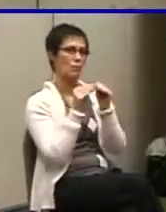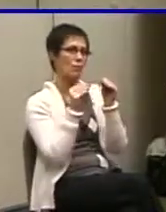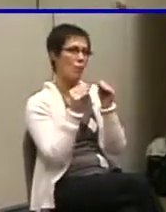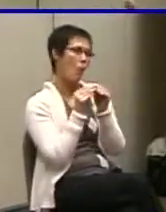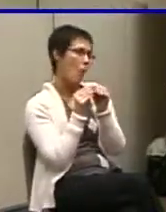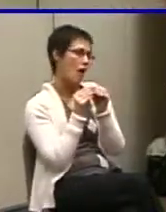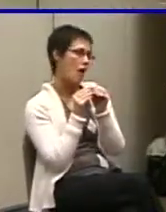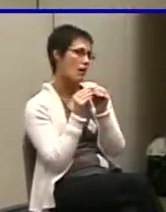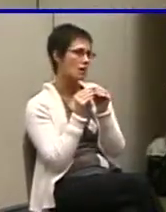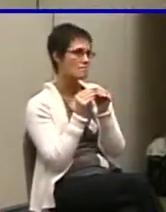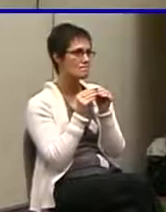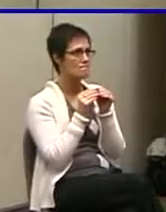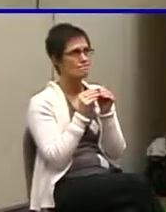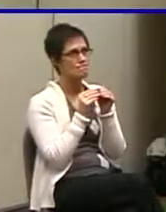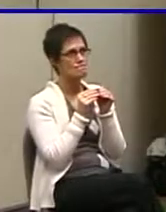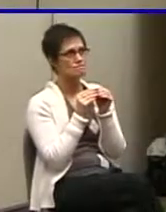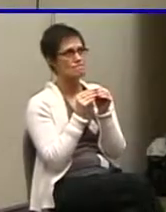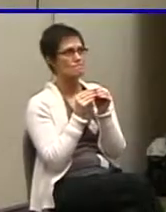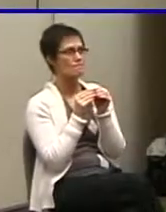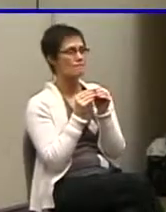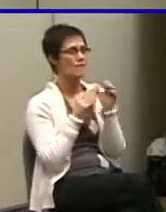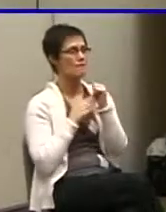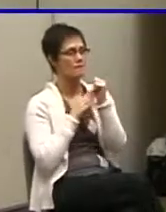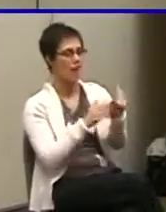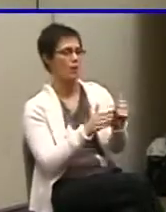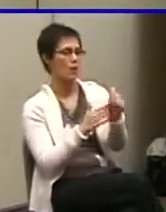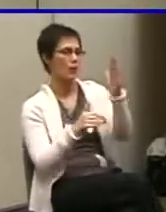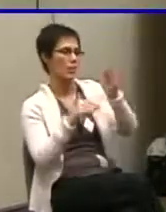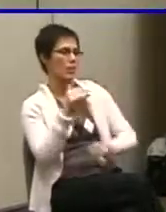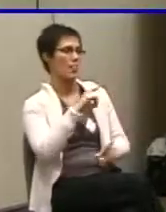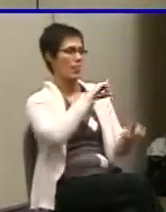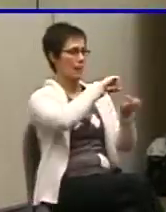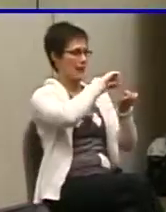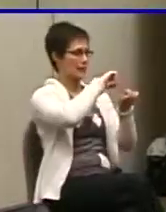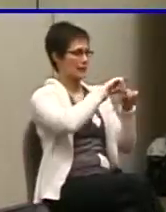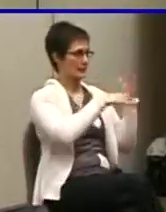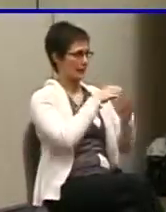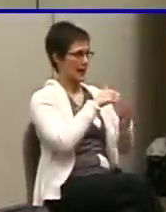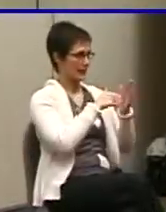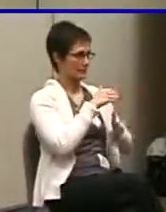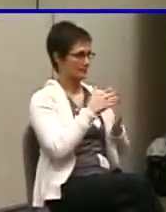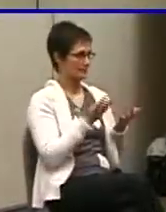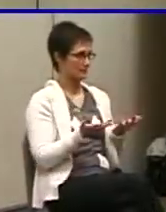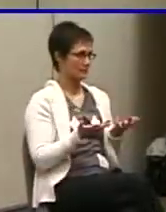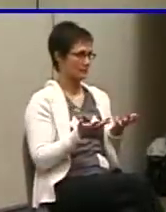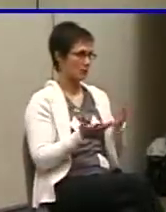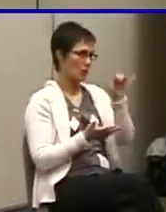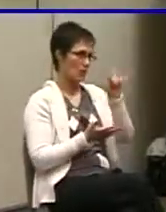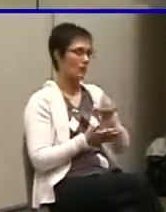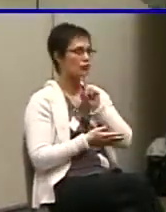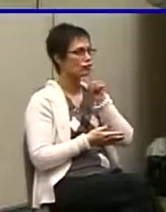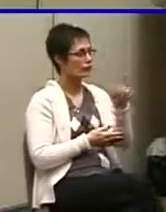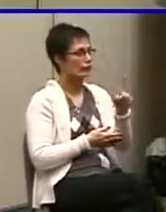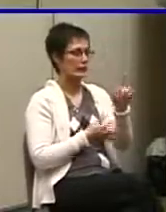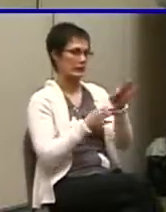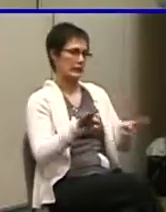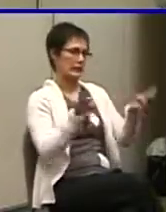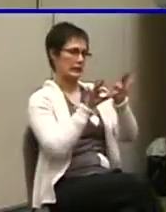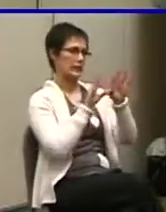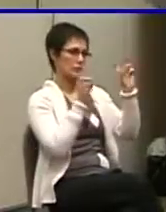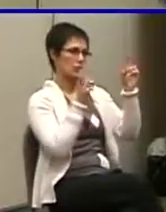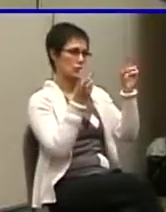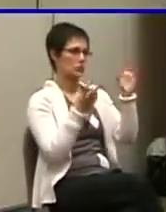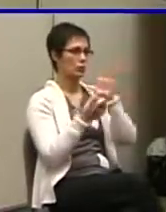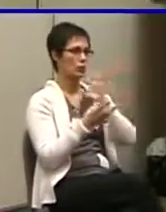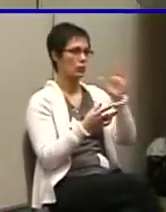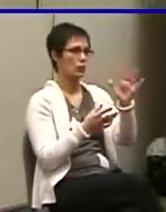subscribed to than the positive sides of our plans. So we've got to, I think those become real key issues. And we'll talk about that this afternoon